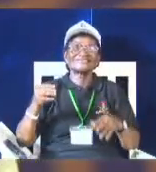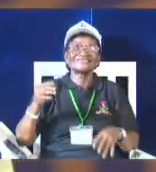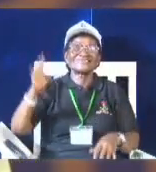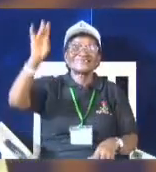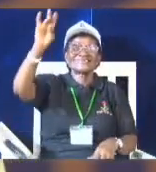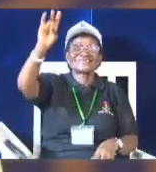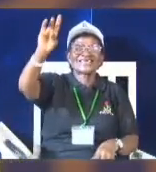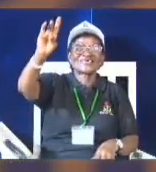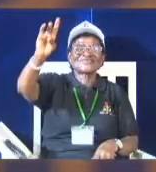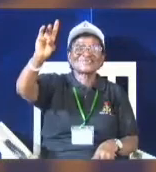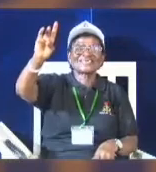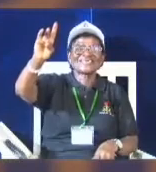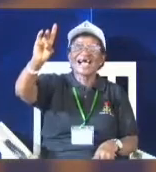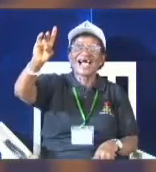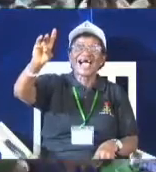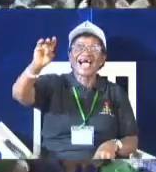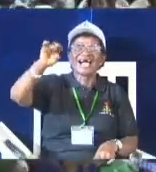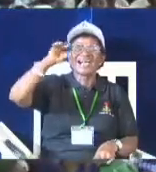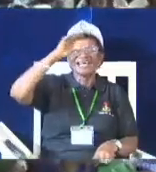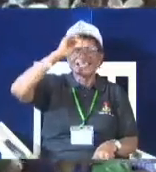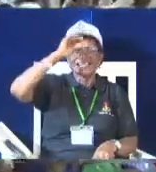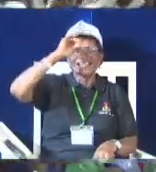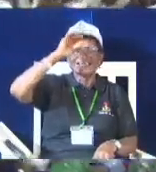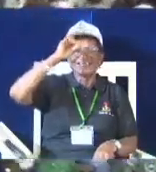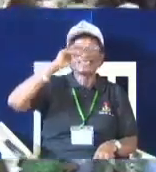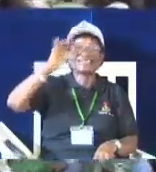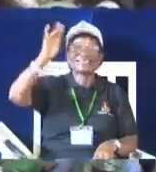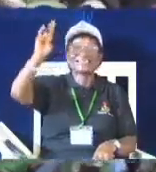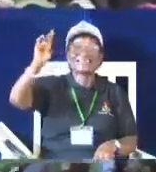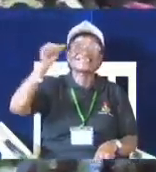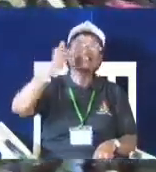Seven boys, seven girls.